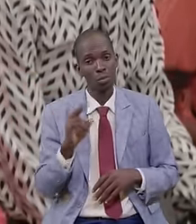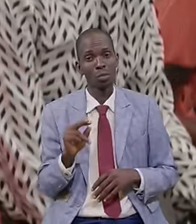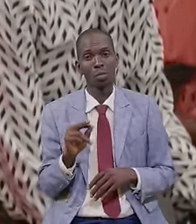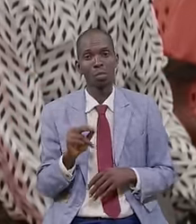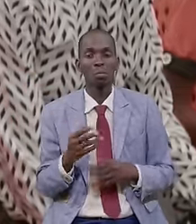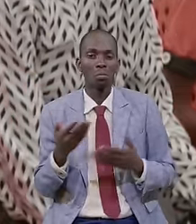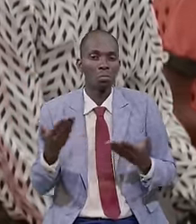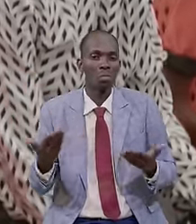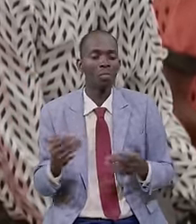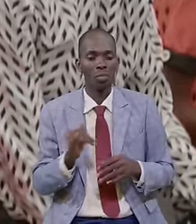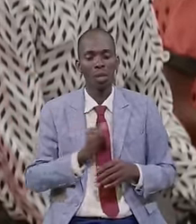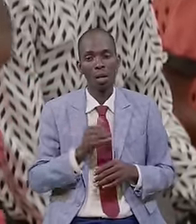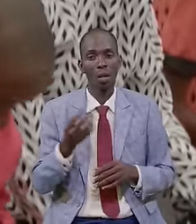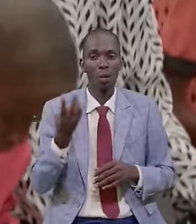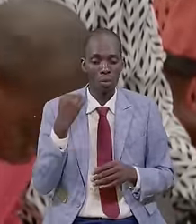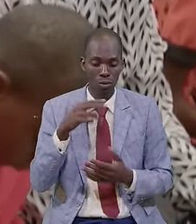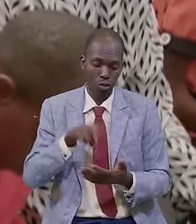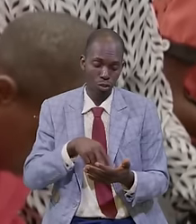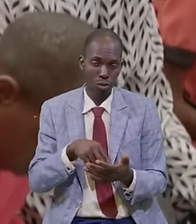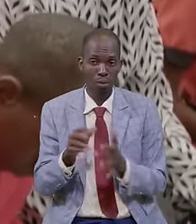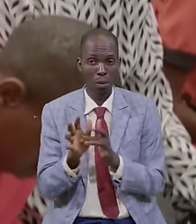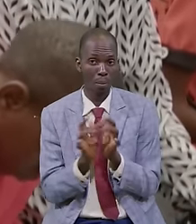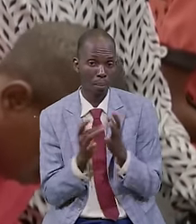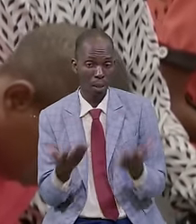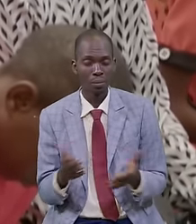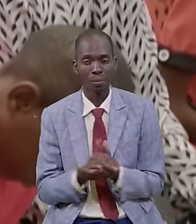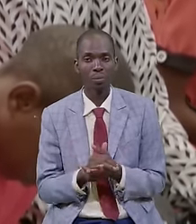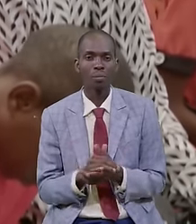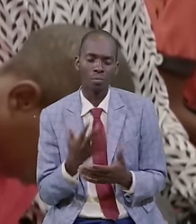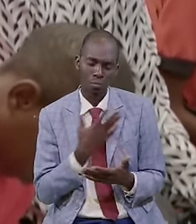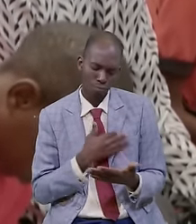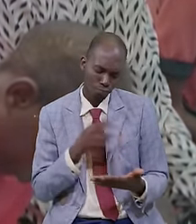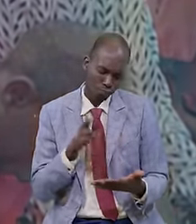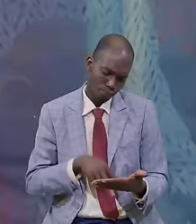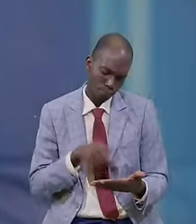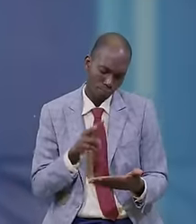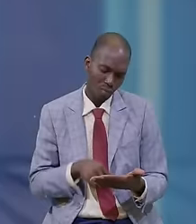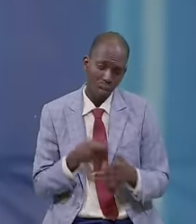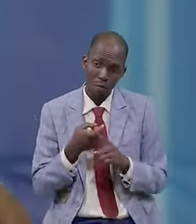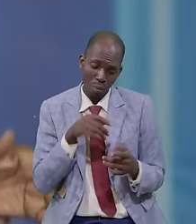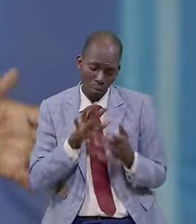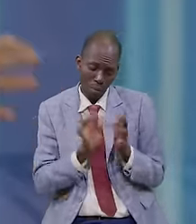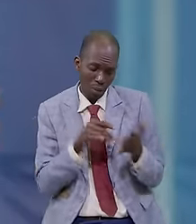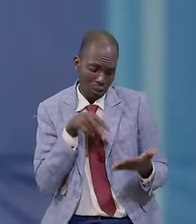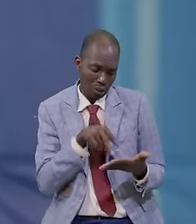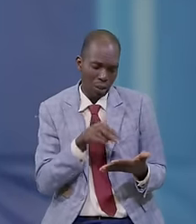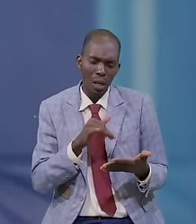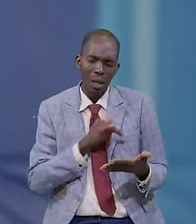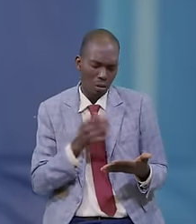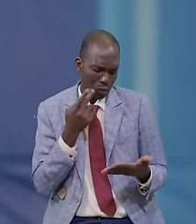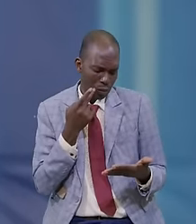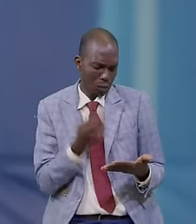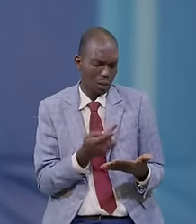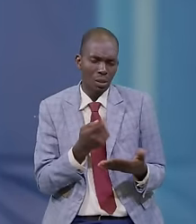I'm reading the Bible. And I see the glories of heaven. And I see the torments